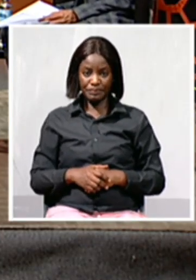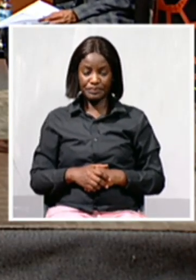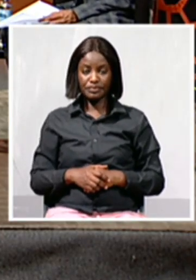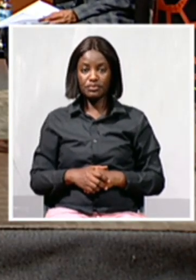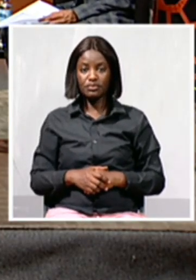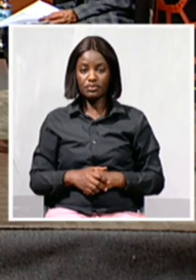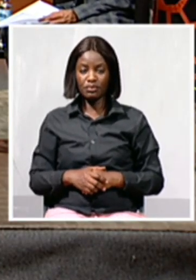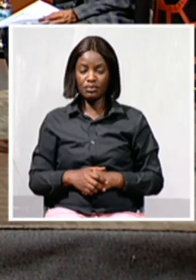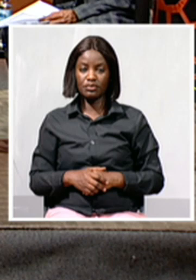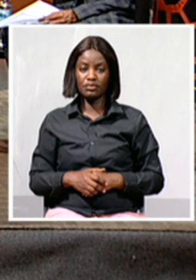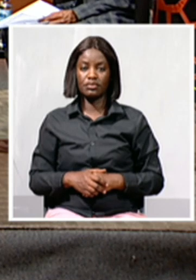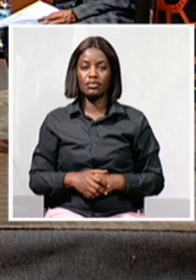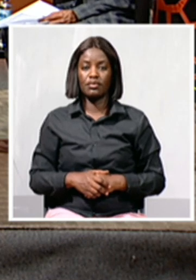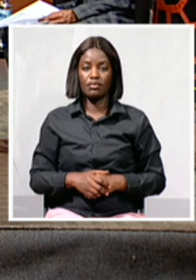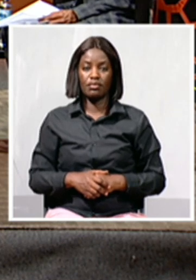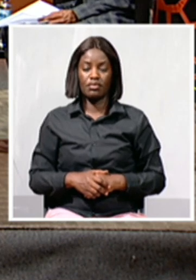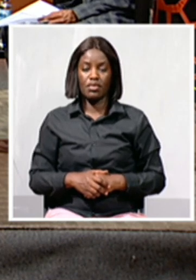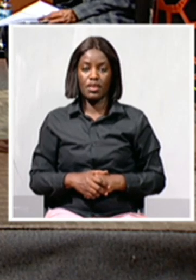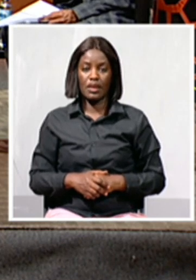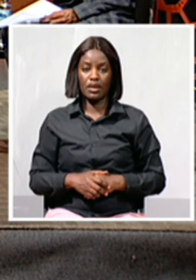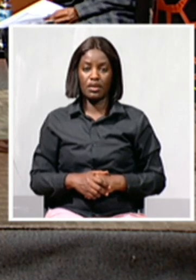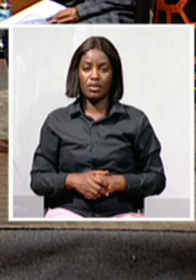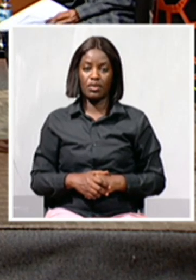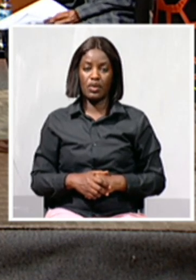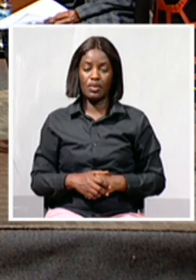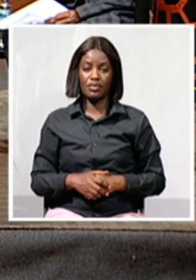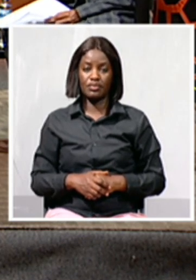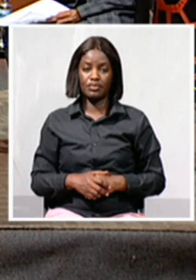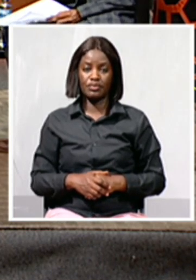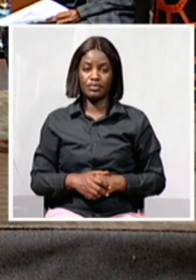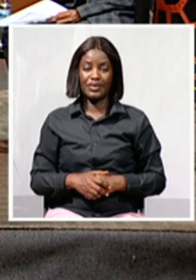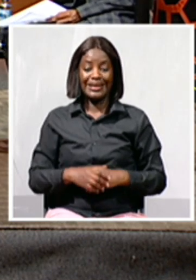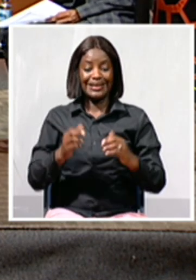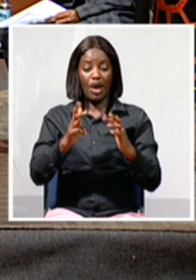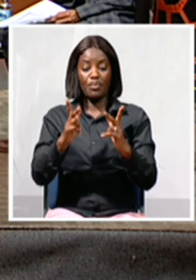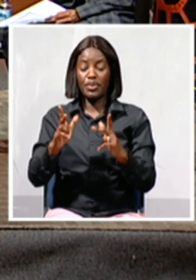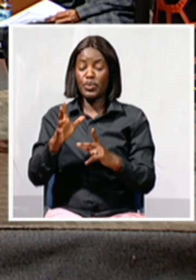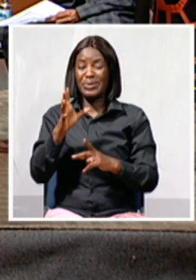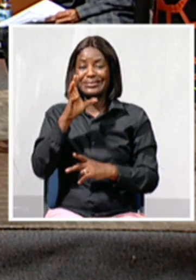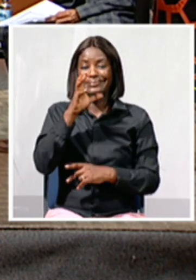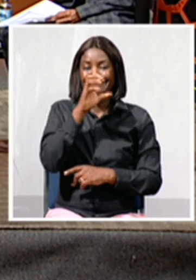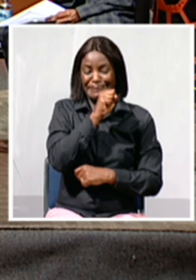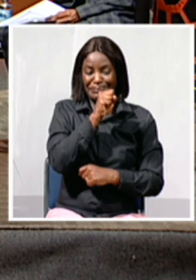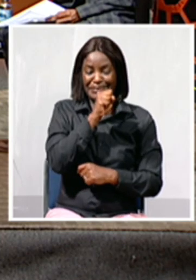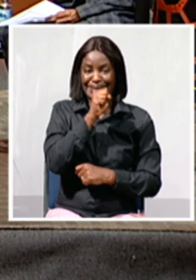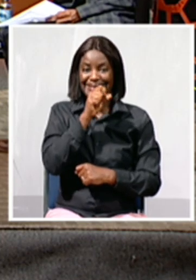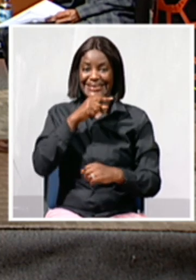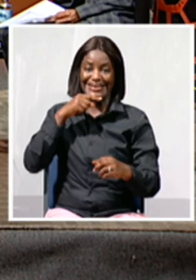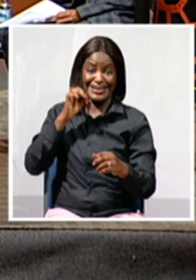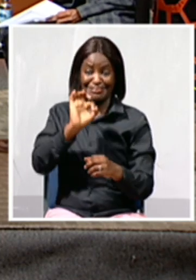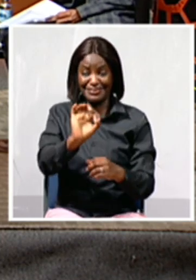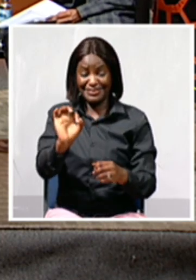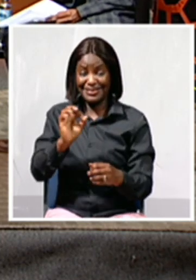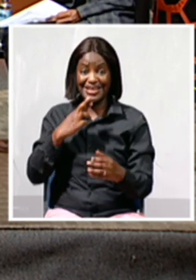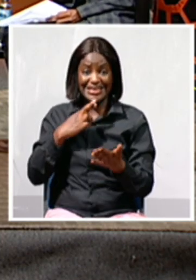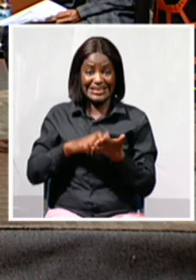is, for those who may have rested on their laurels, who missed the cut-off date of the 1st of August 2024, who